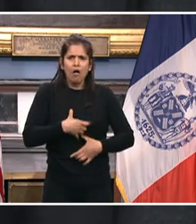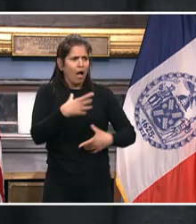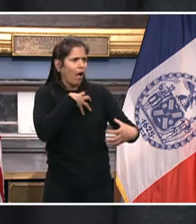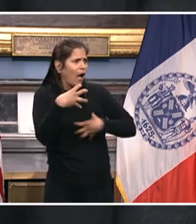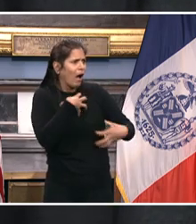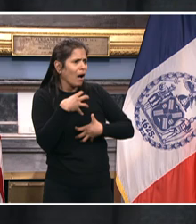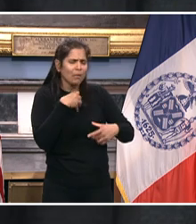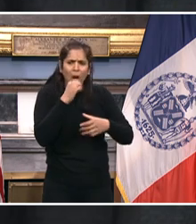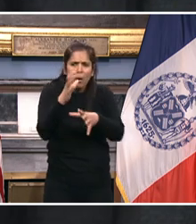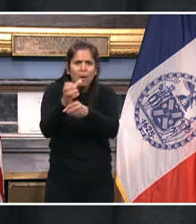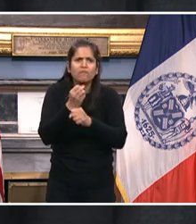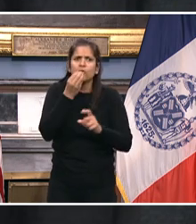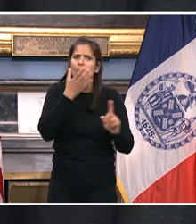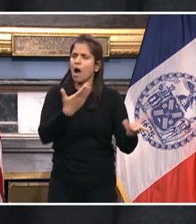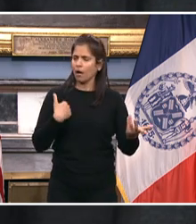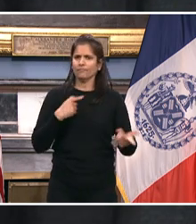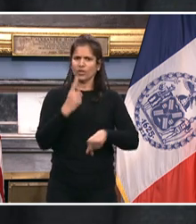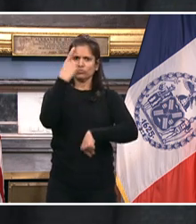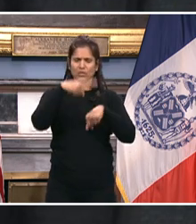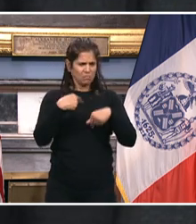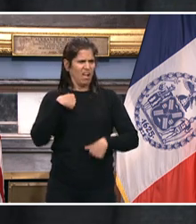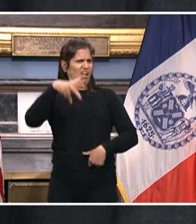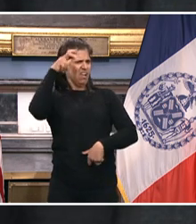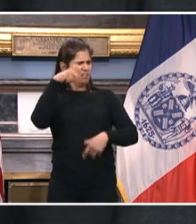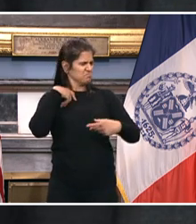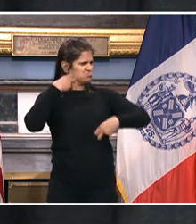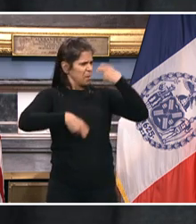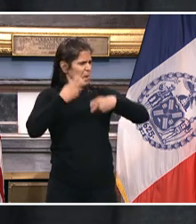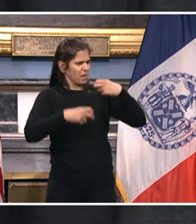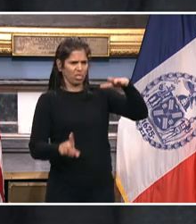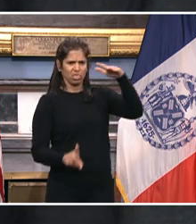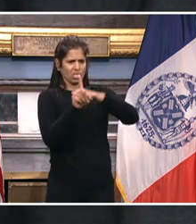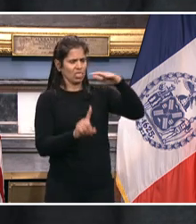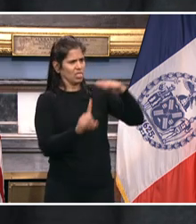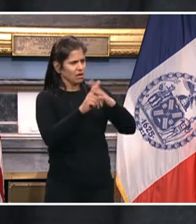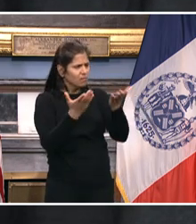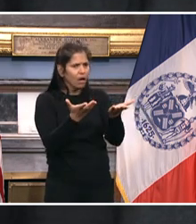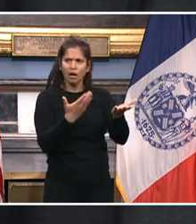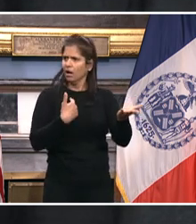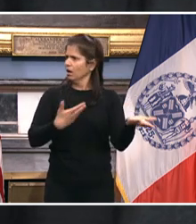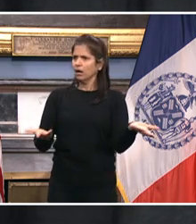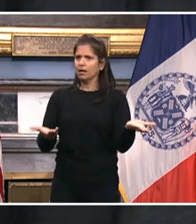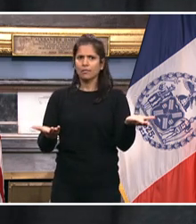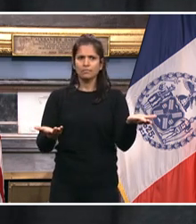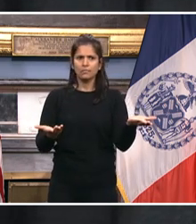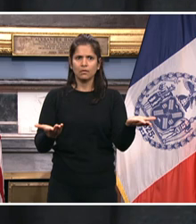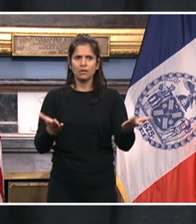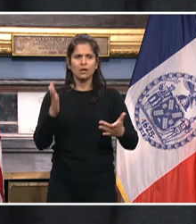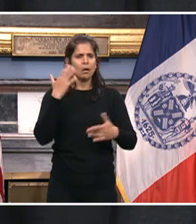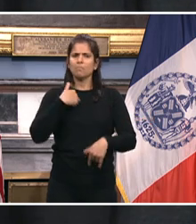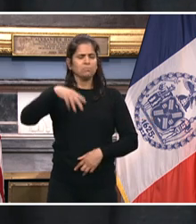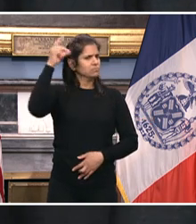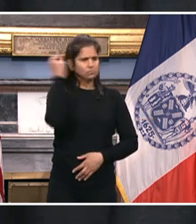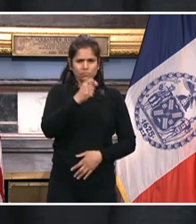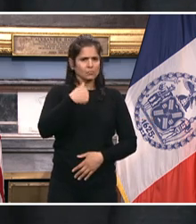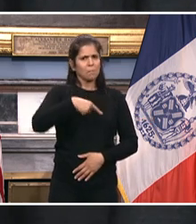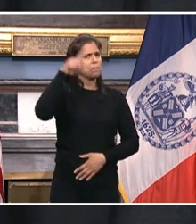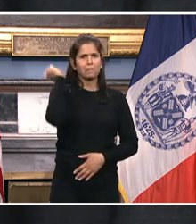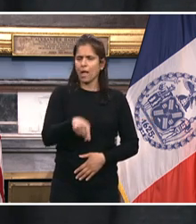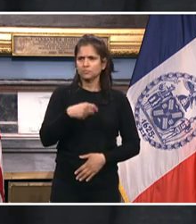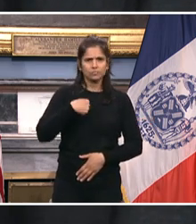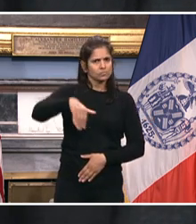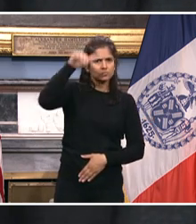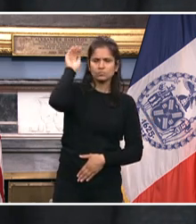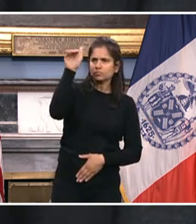folks who are at our Department for the Aging, our commissioner. I've been talking to community leaders. I've been talking to clergy. I've been talking to elected officials. I've not